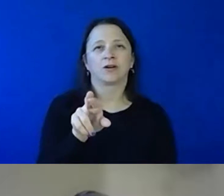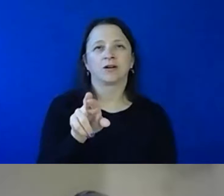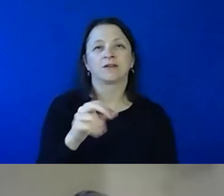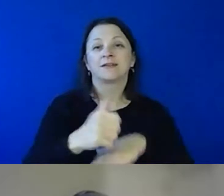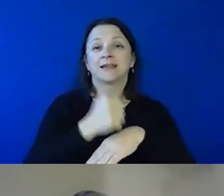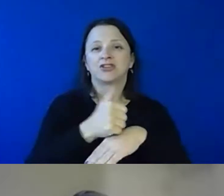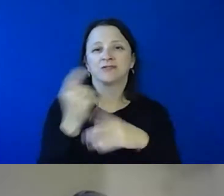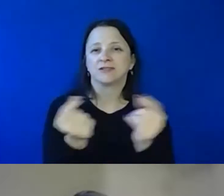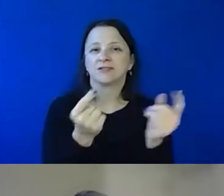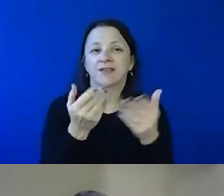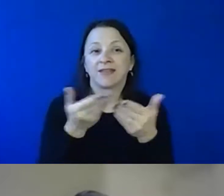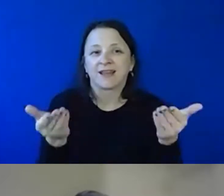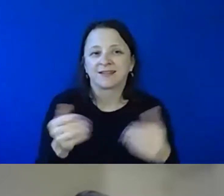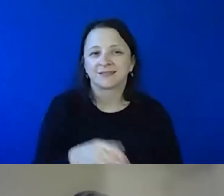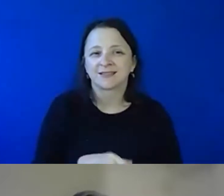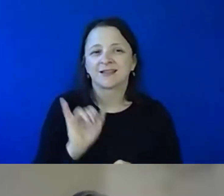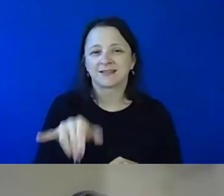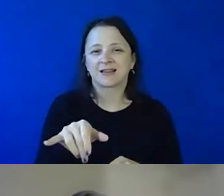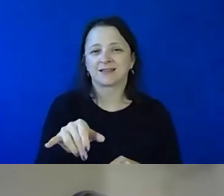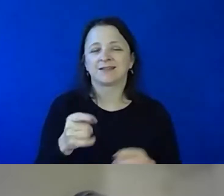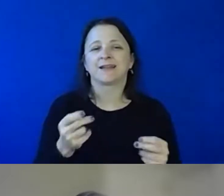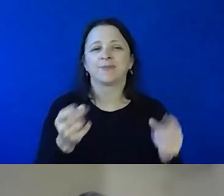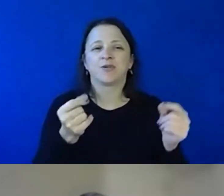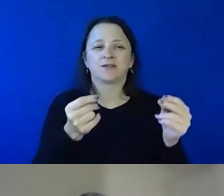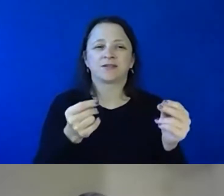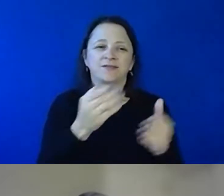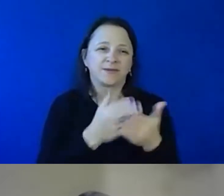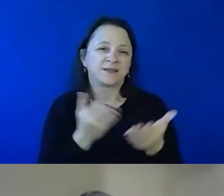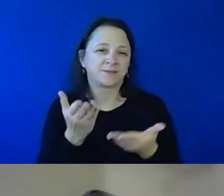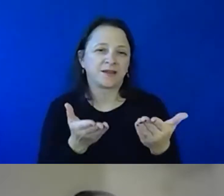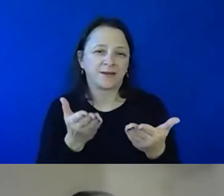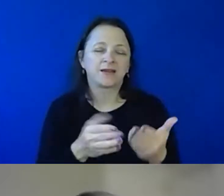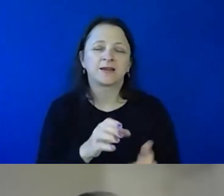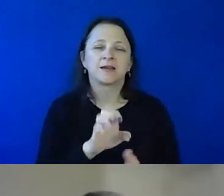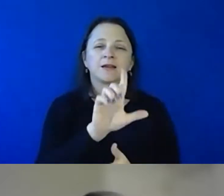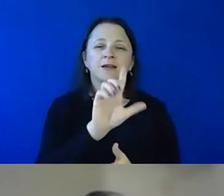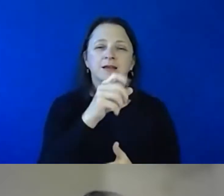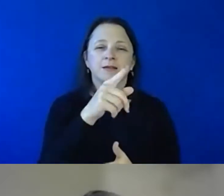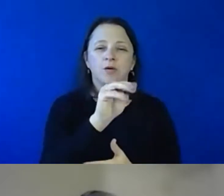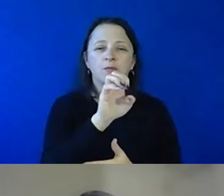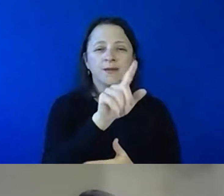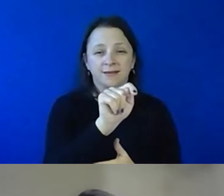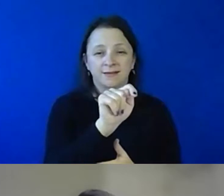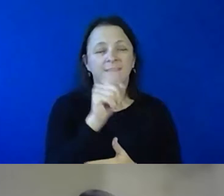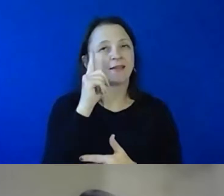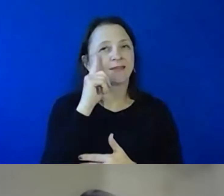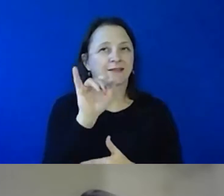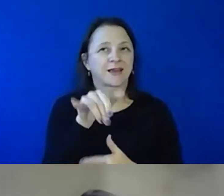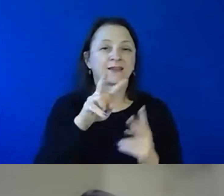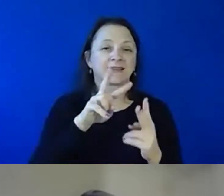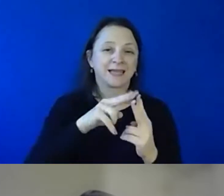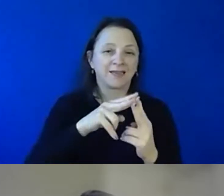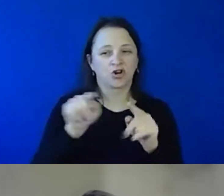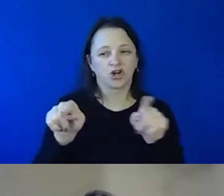dangerous things. That could be, sort of an impulsive piece. And elopement, I think, can be associated with either hyperactivity